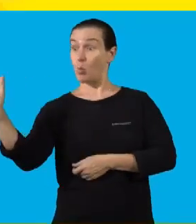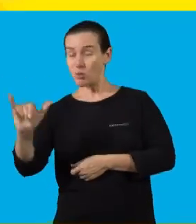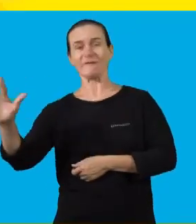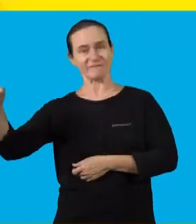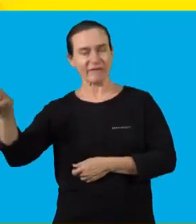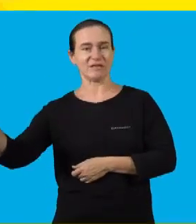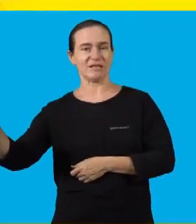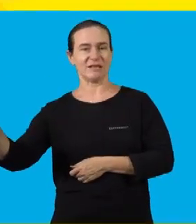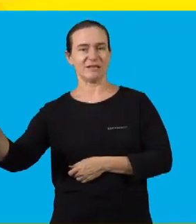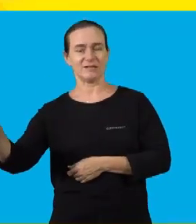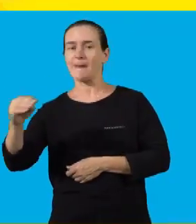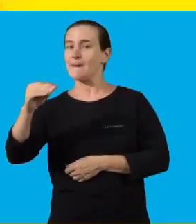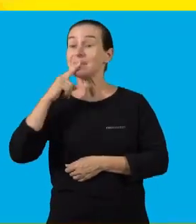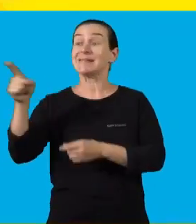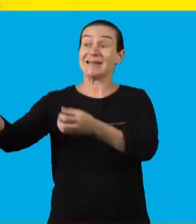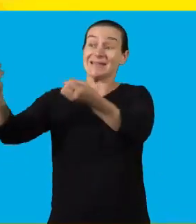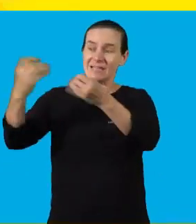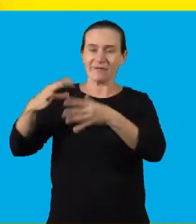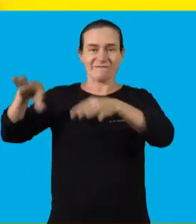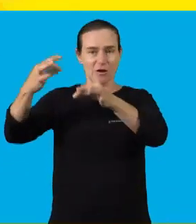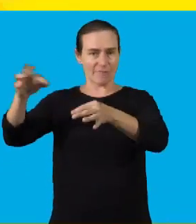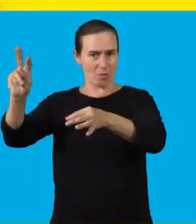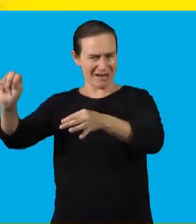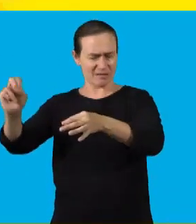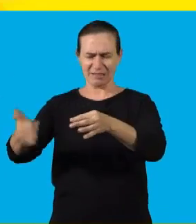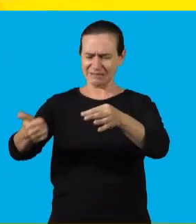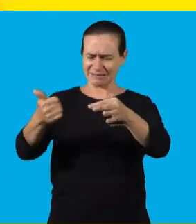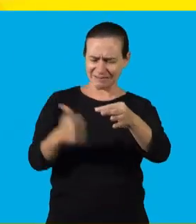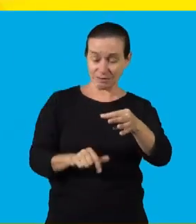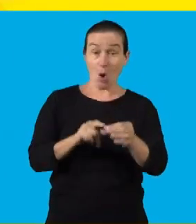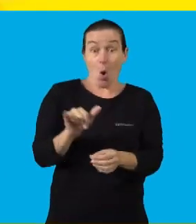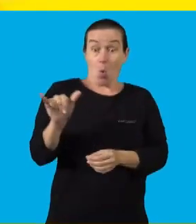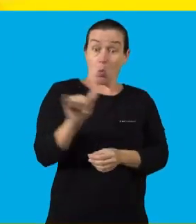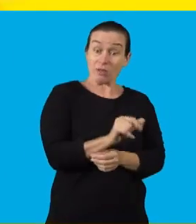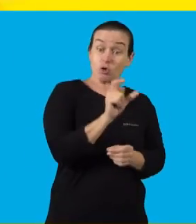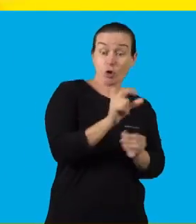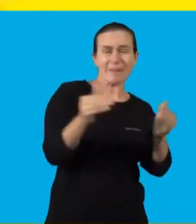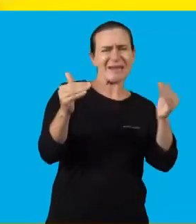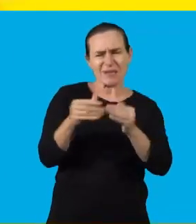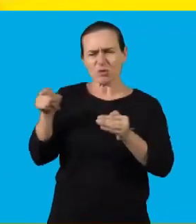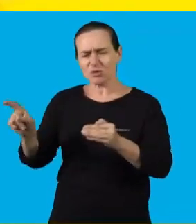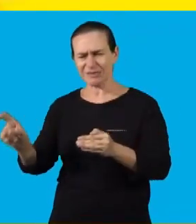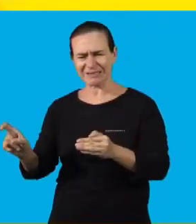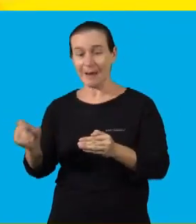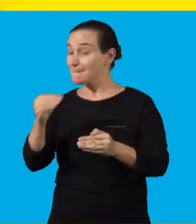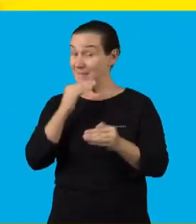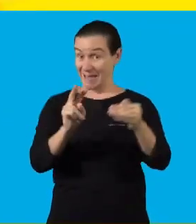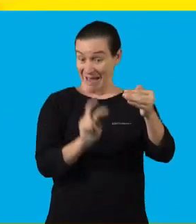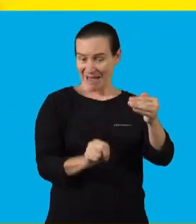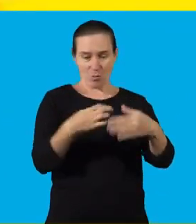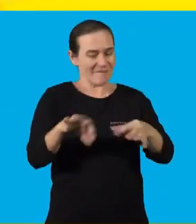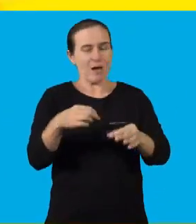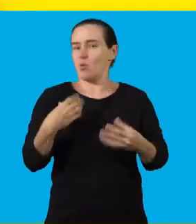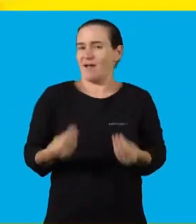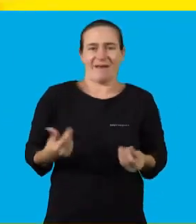you the value of n. But as soon as a question asks which term, that means we do not have the value of n, and that is what we are